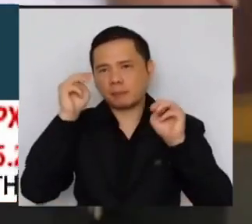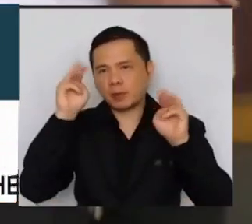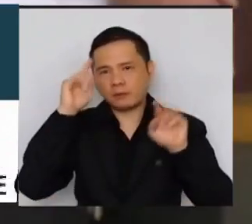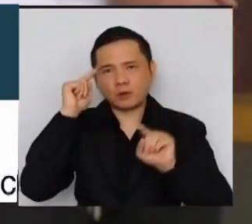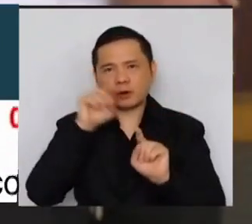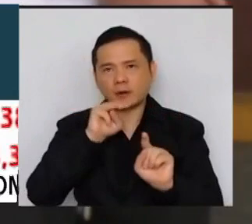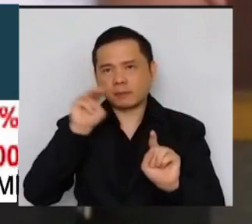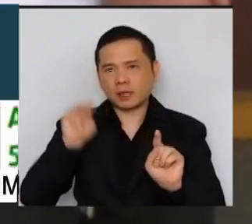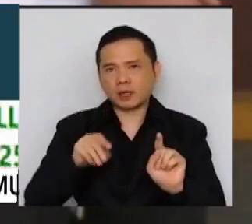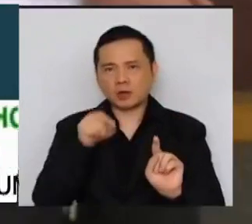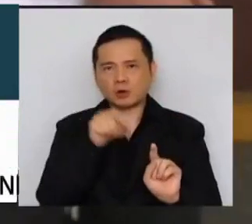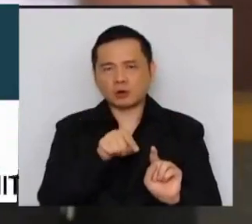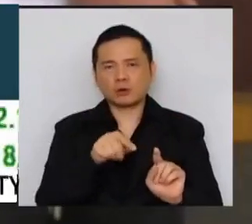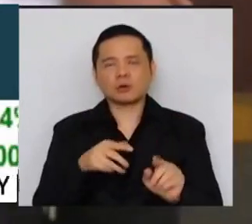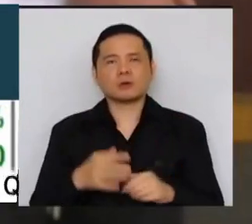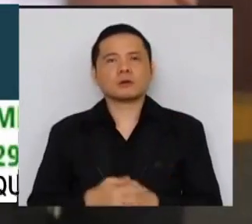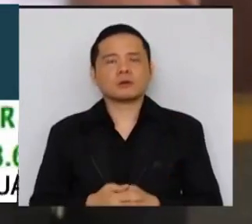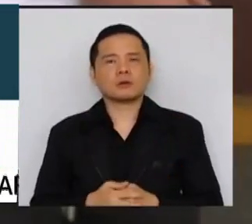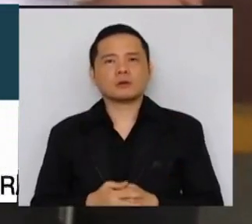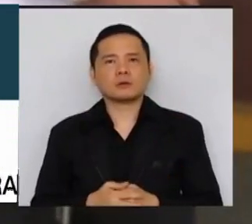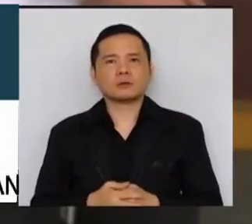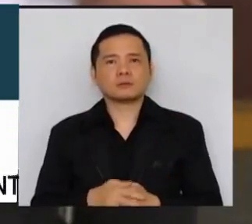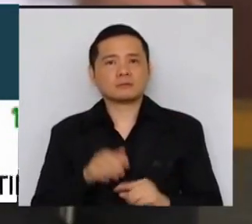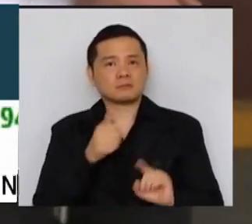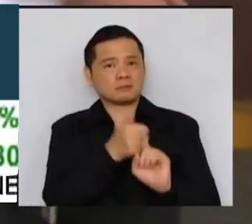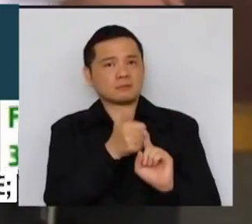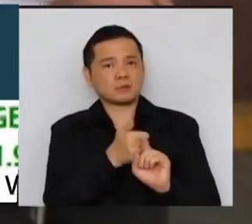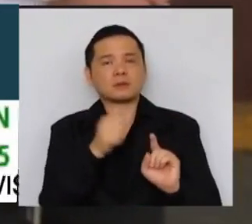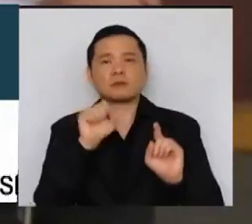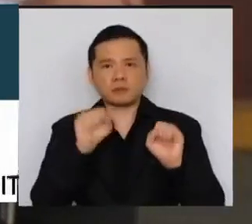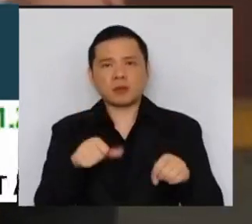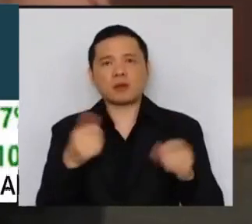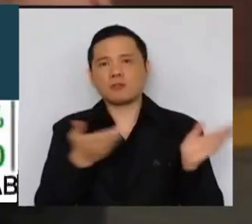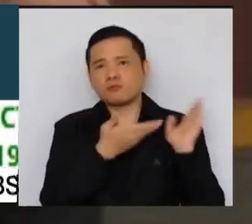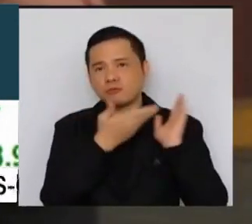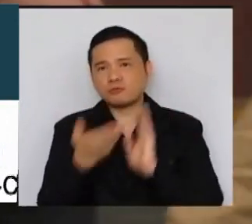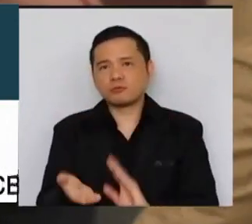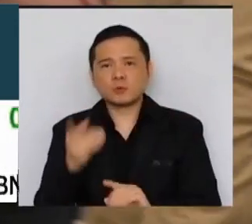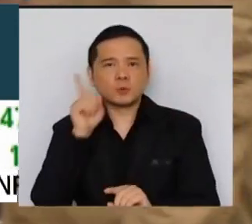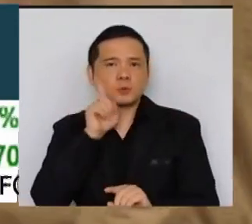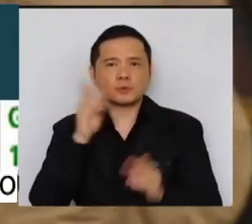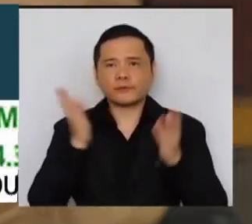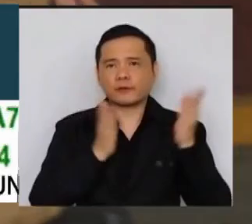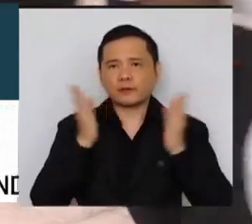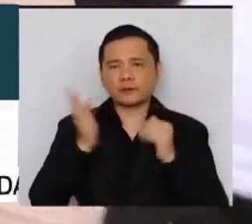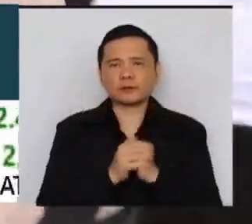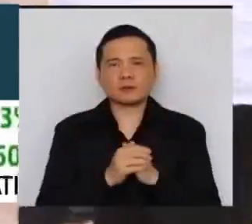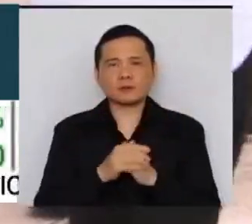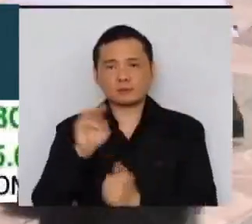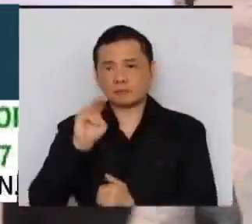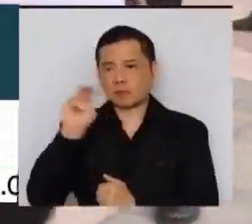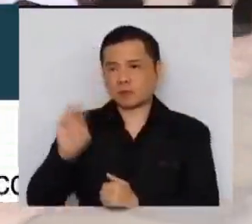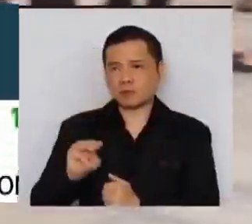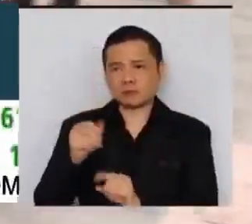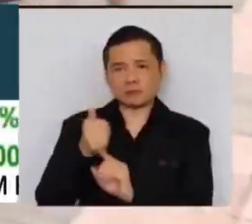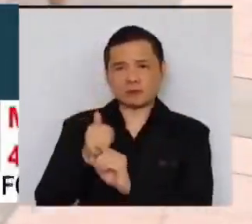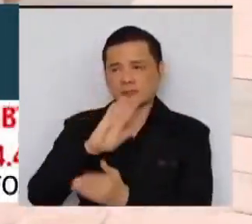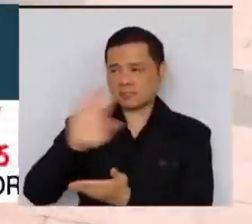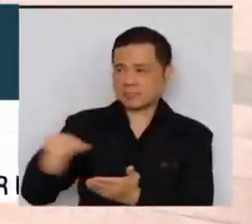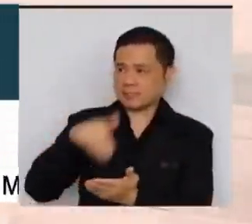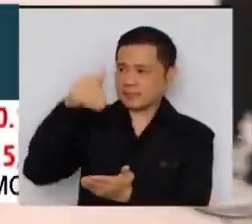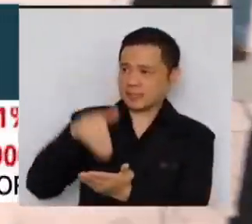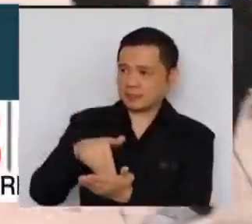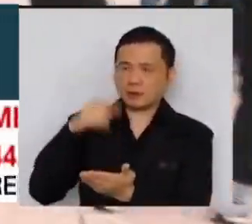the capital of the nation, Manila, he was able to deliver. Manila, being the center of political and economic power in the